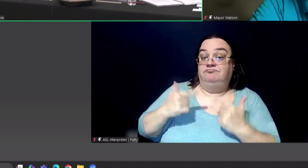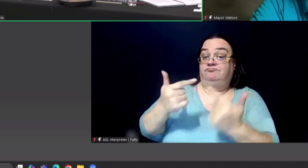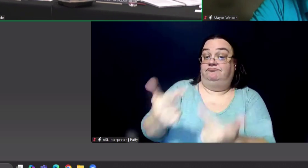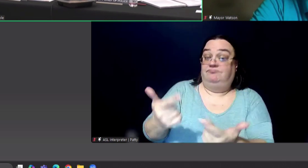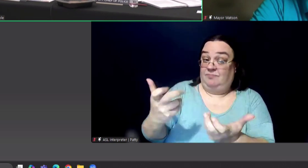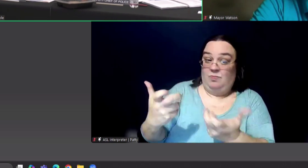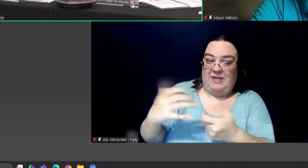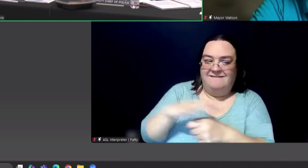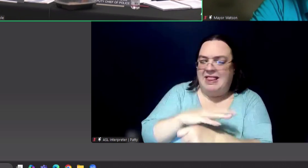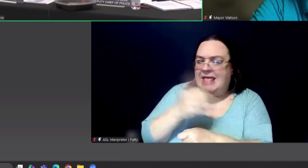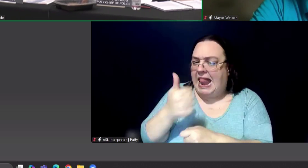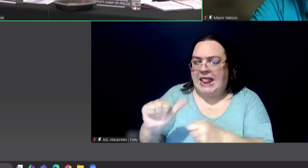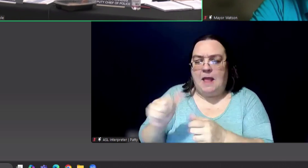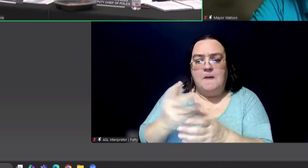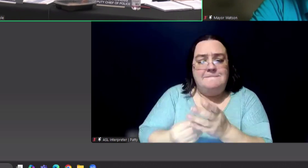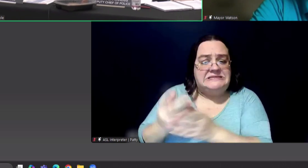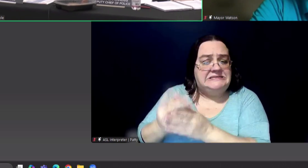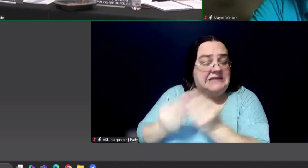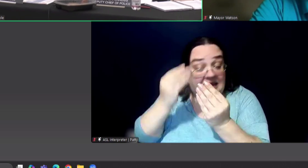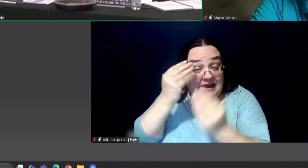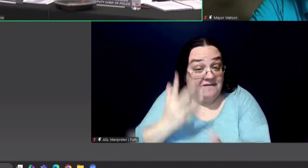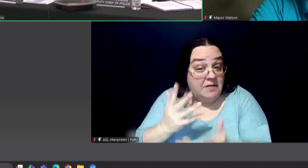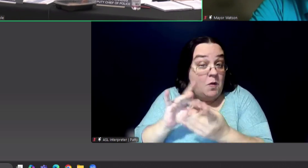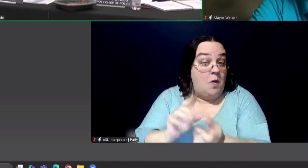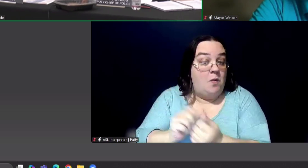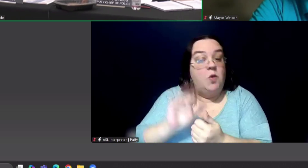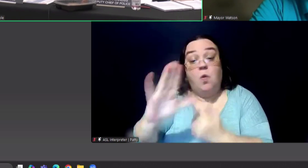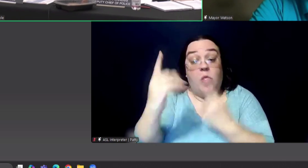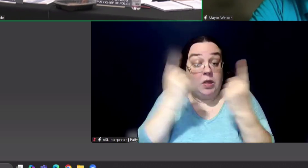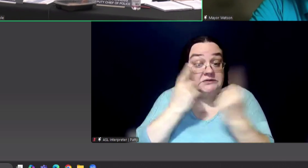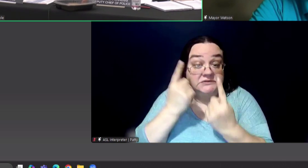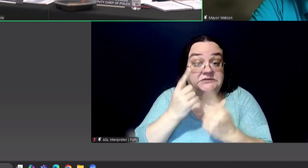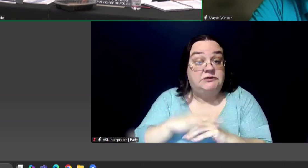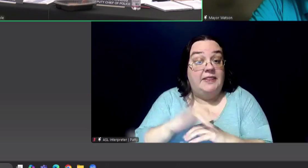and with regards to your thoughts on this.